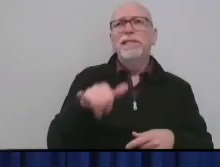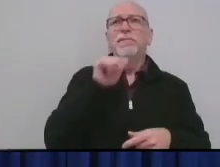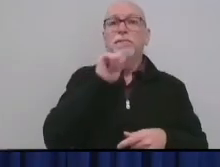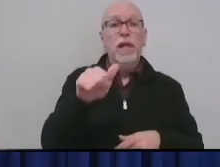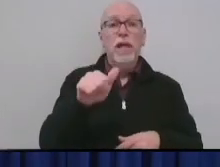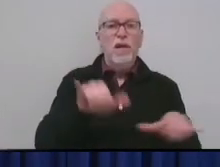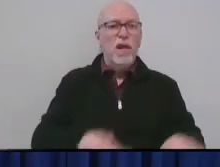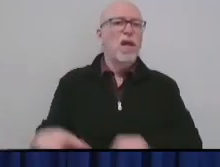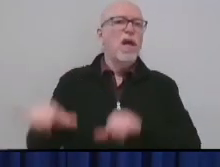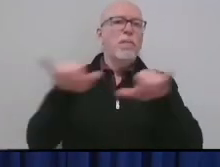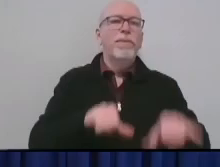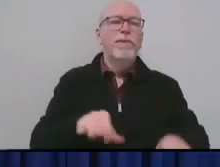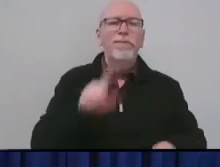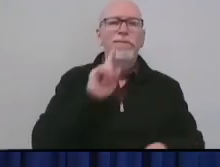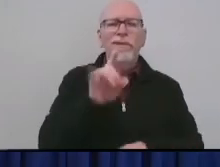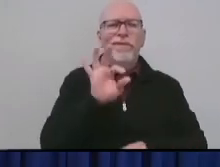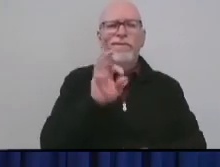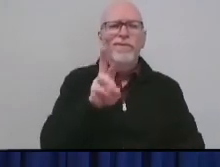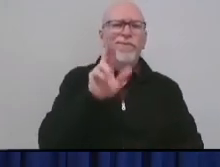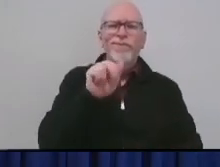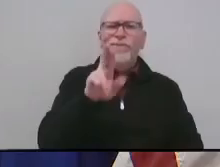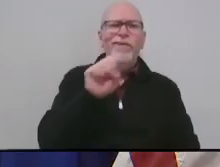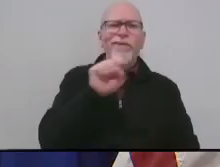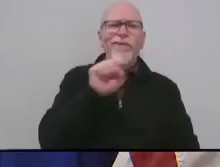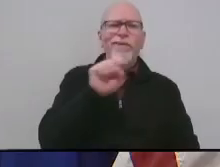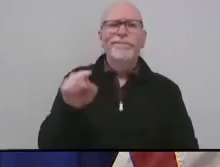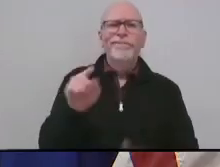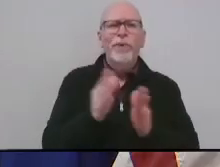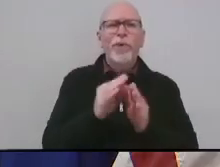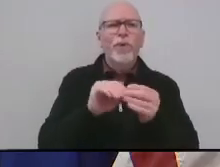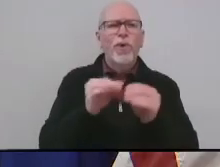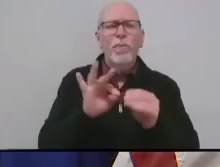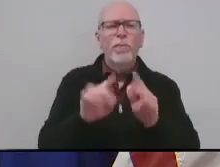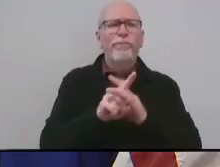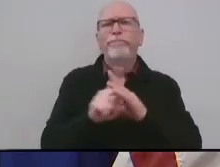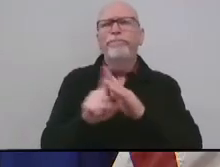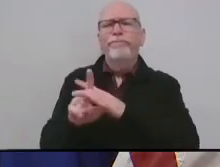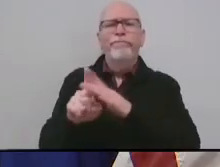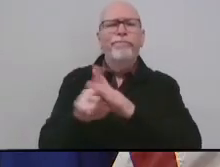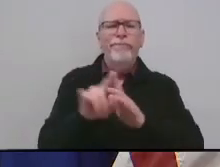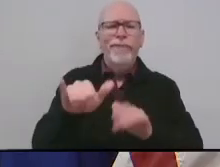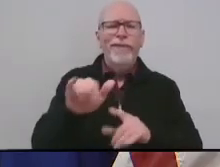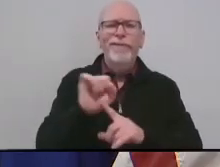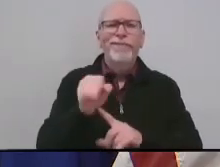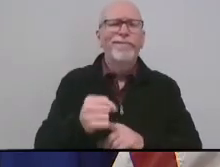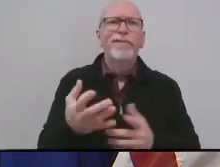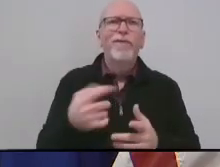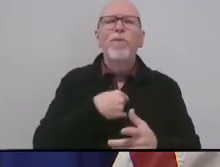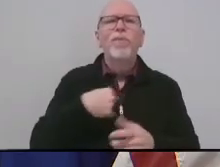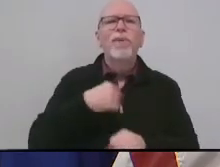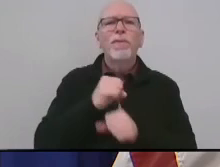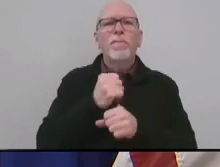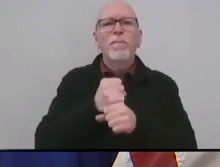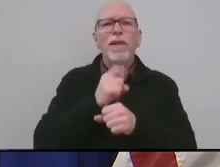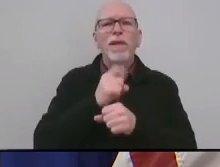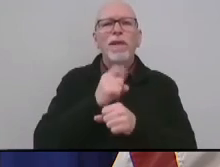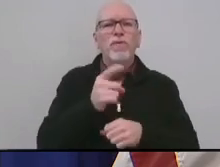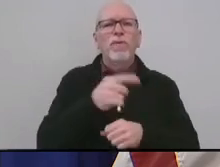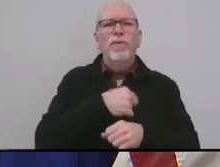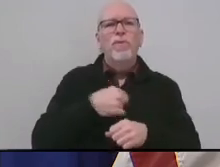very small number of outliers, and we have made sure that we've